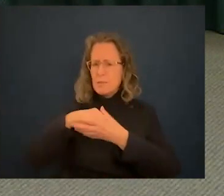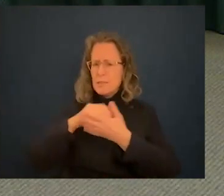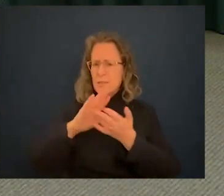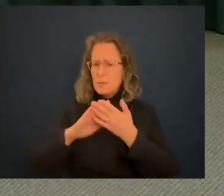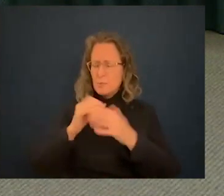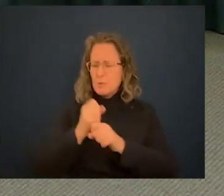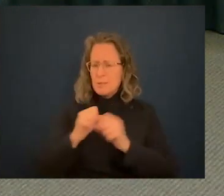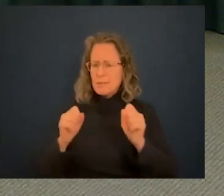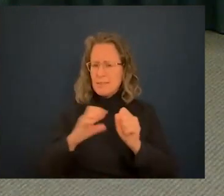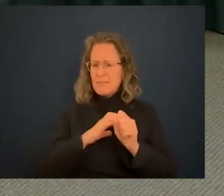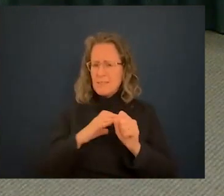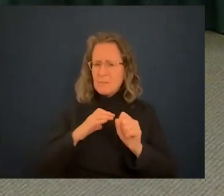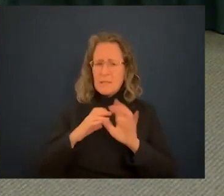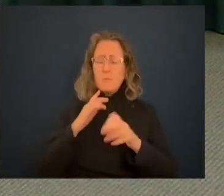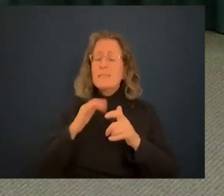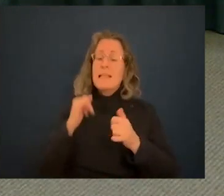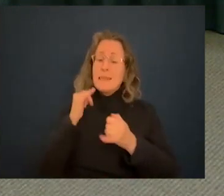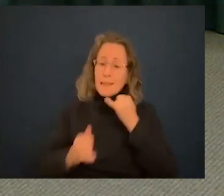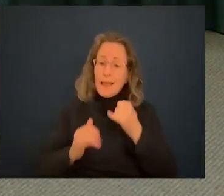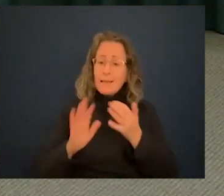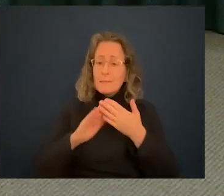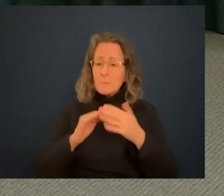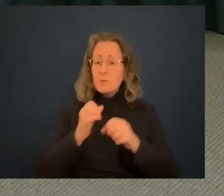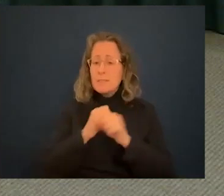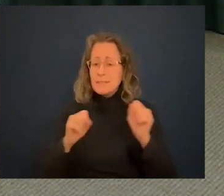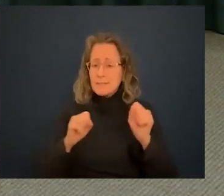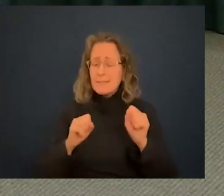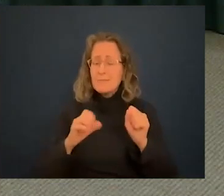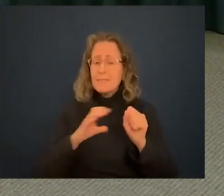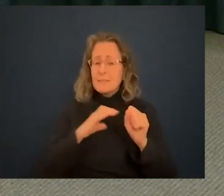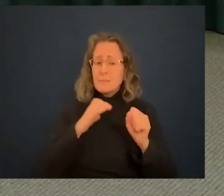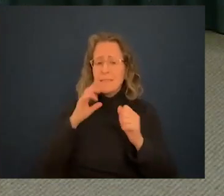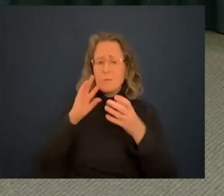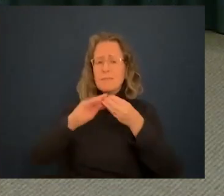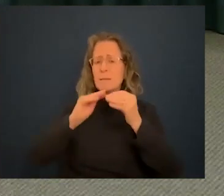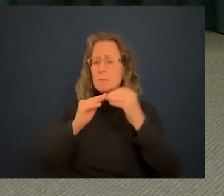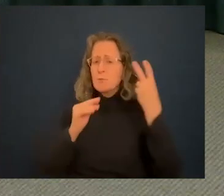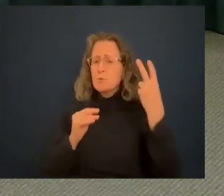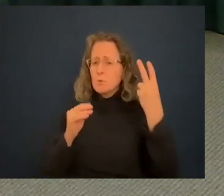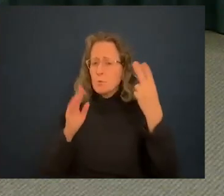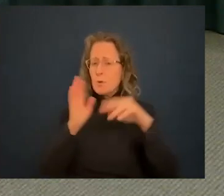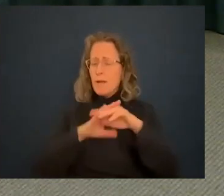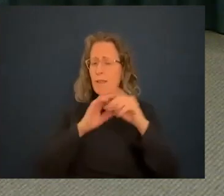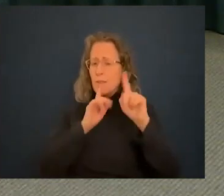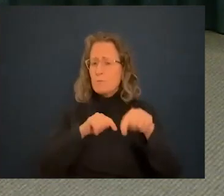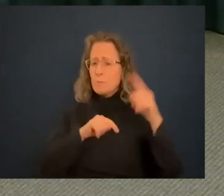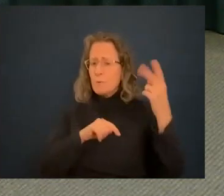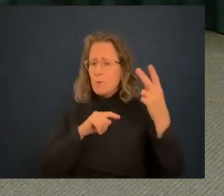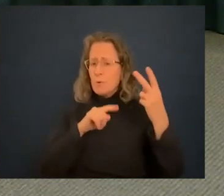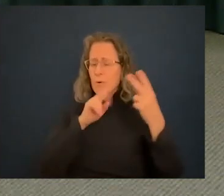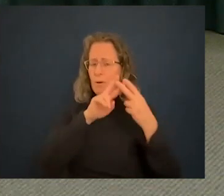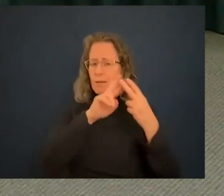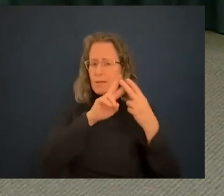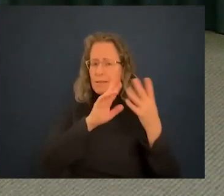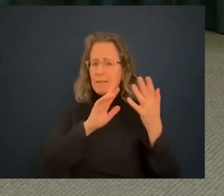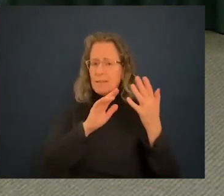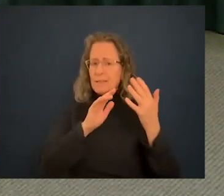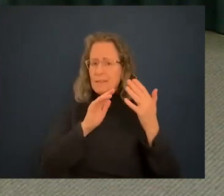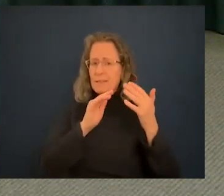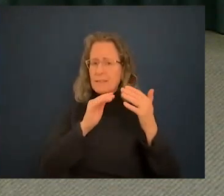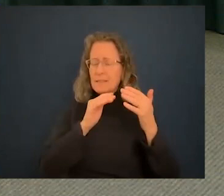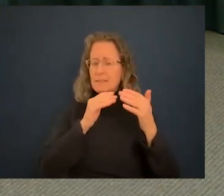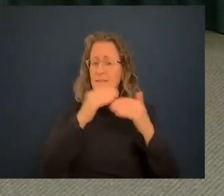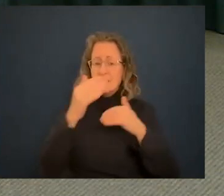it was it was at the last meeting it's actually item two and uh we come back to it with the next next term if you want